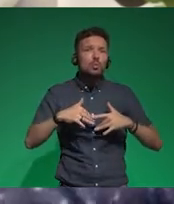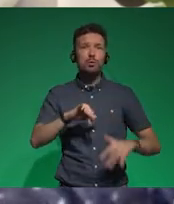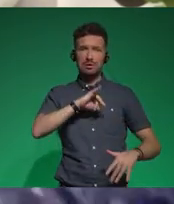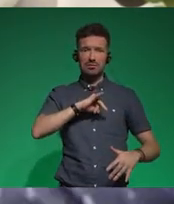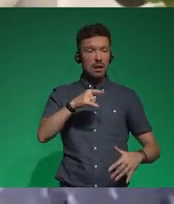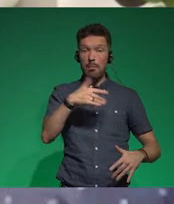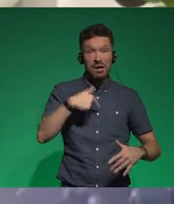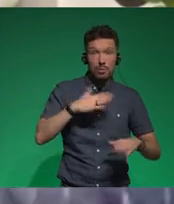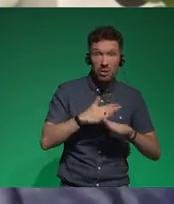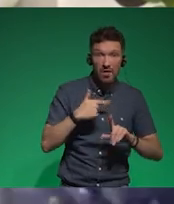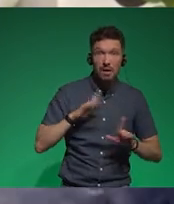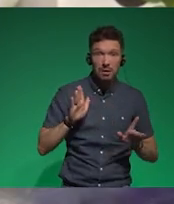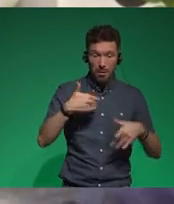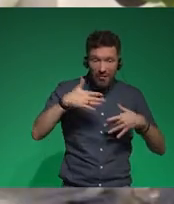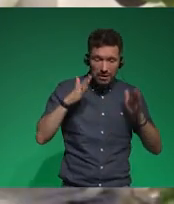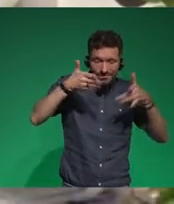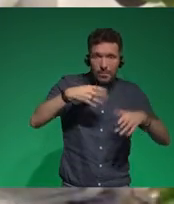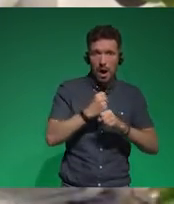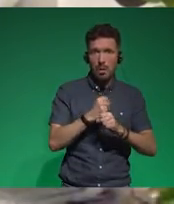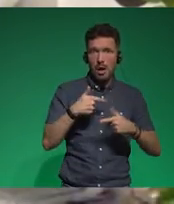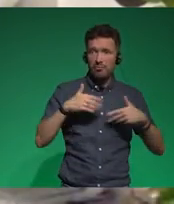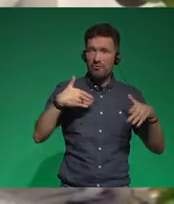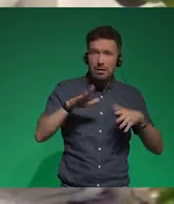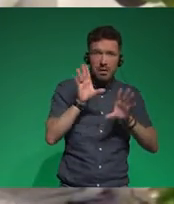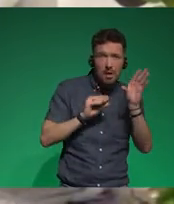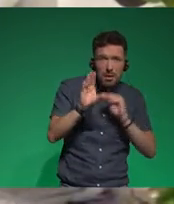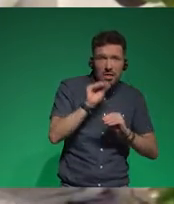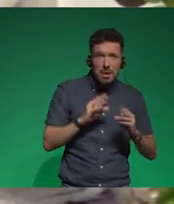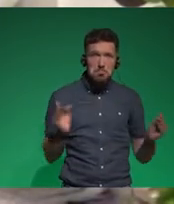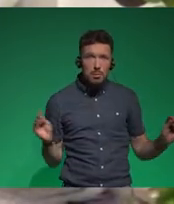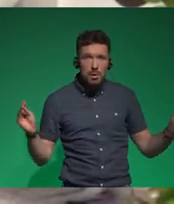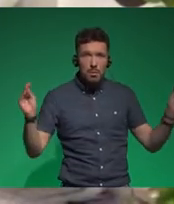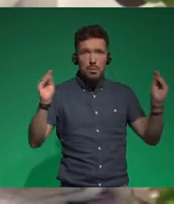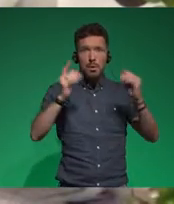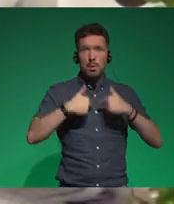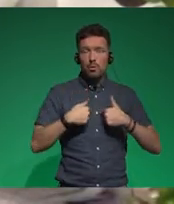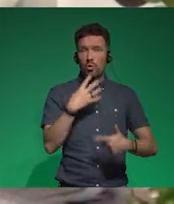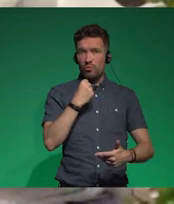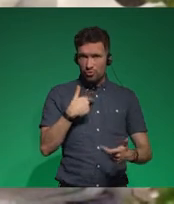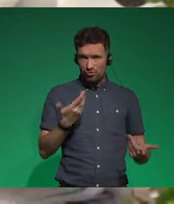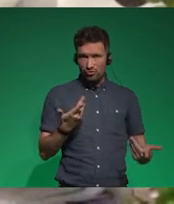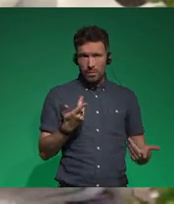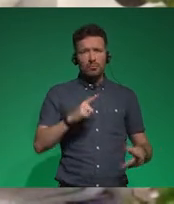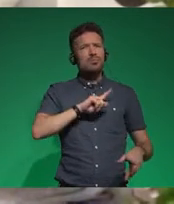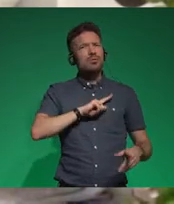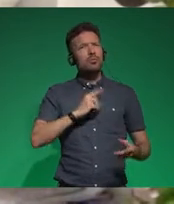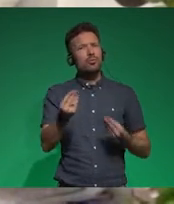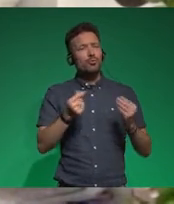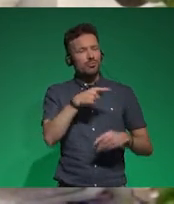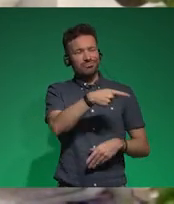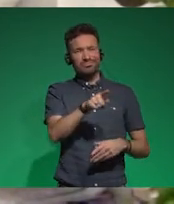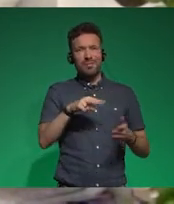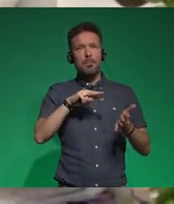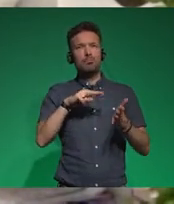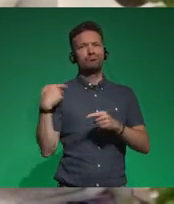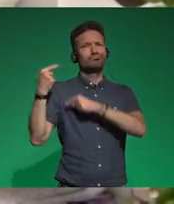and I feel the politics of the story, the issue of